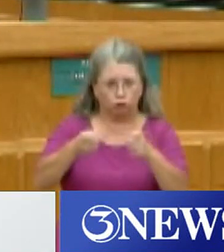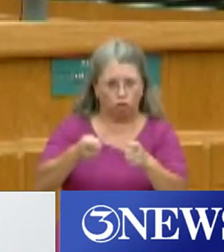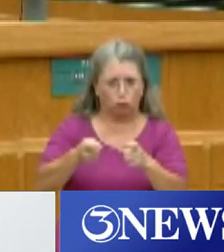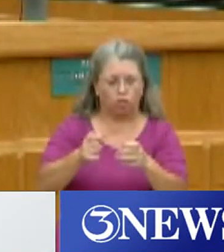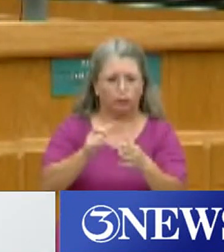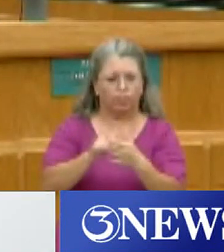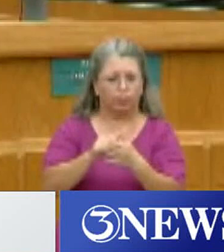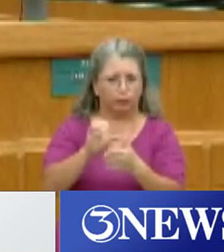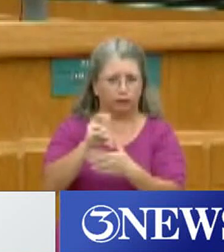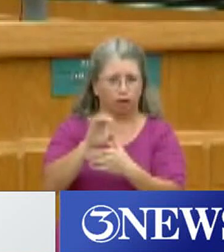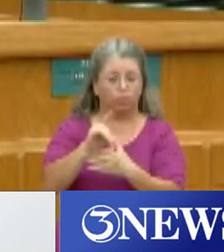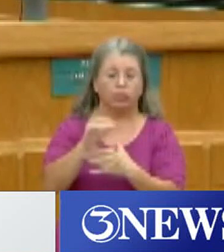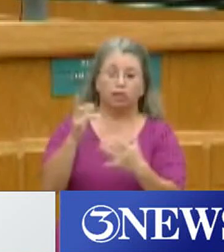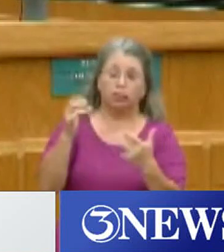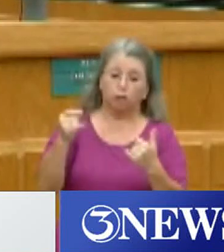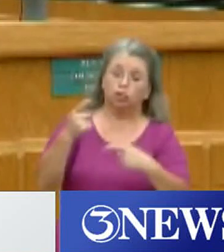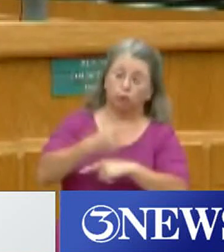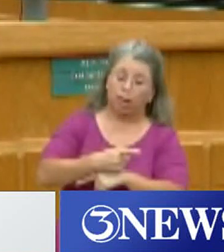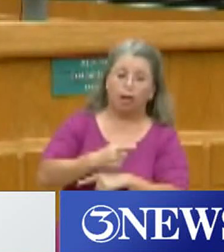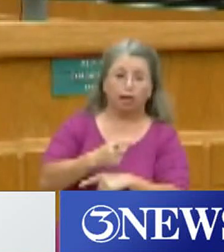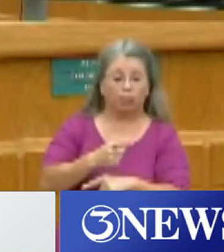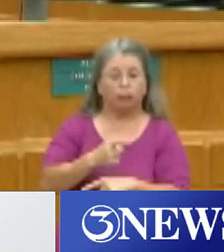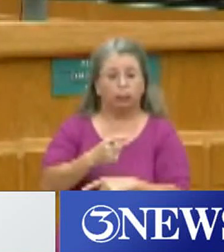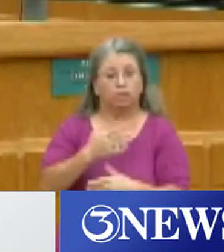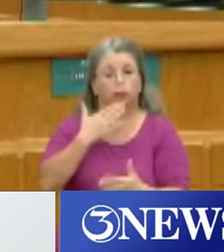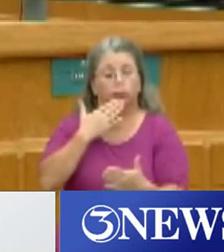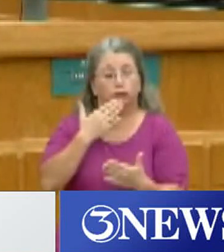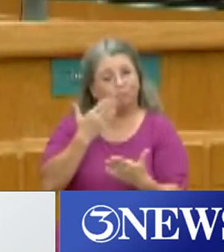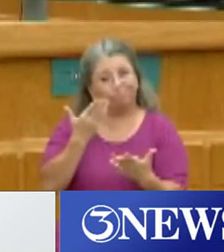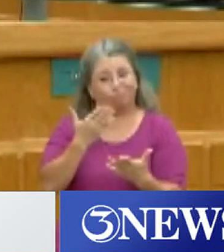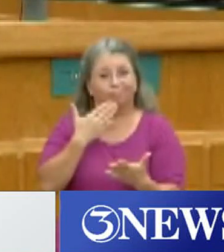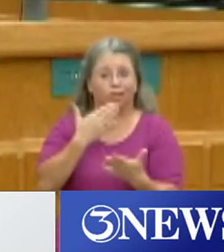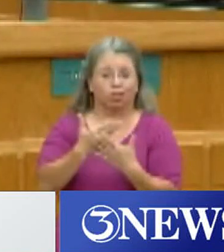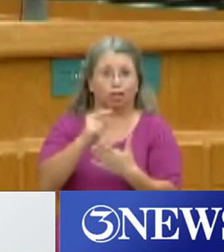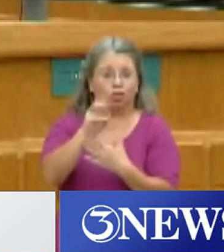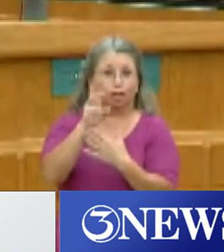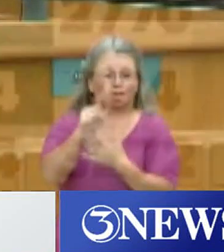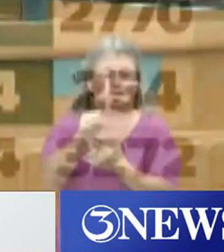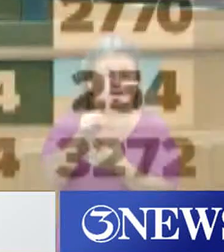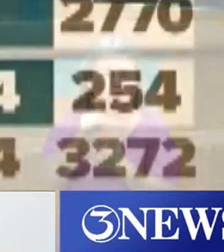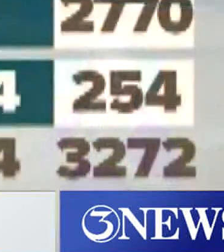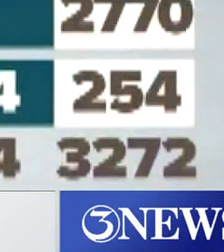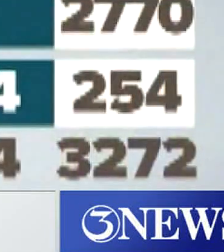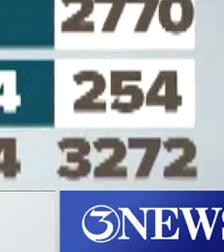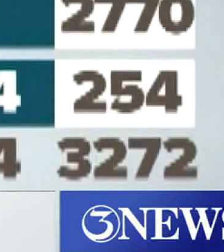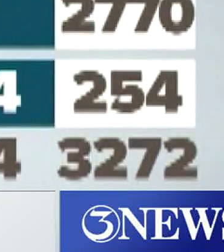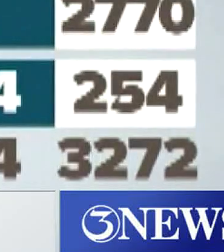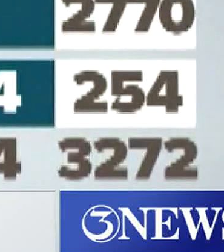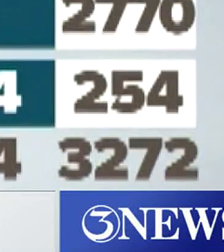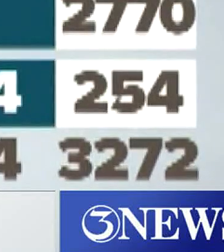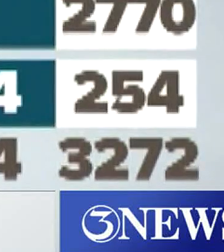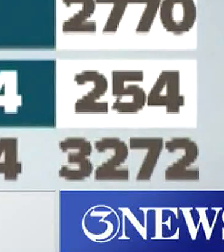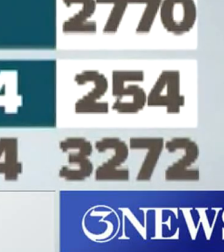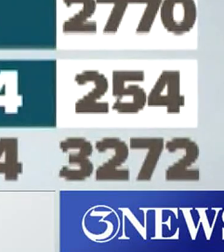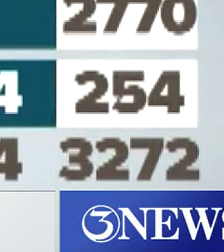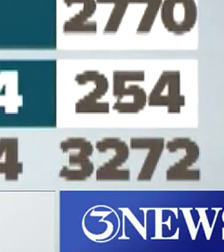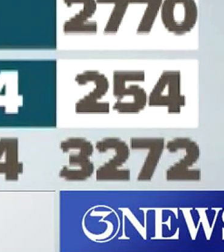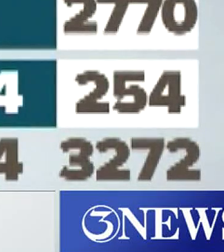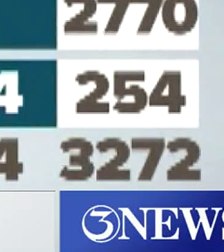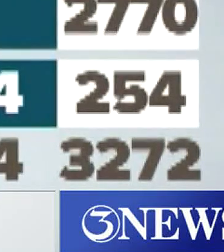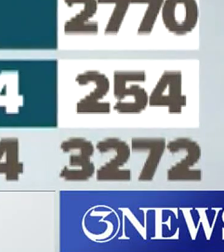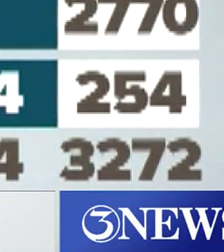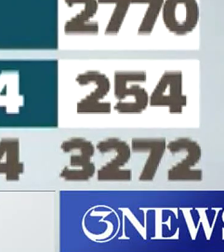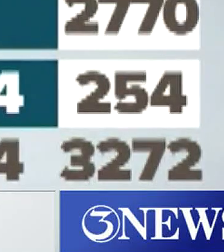COVID. Today was the warning from Mayor Joe McComb before the holiday weekend on Thursday. 24 hours since then,